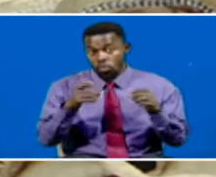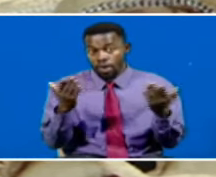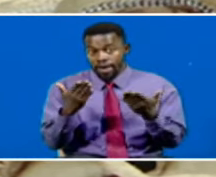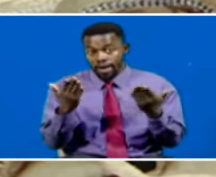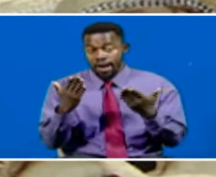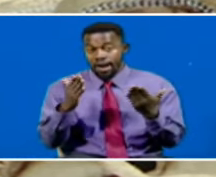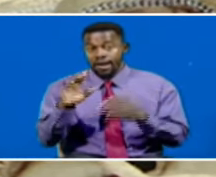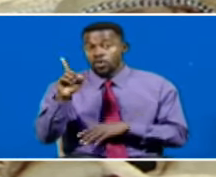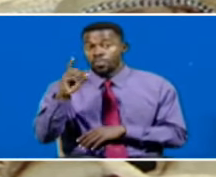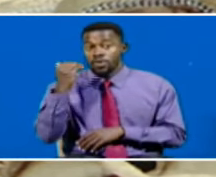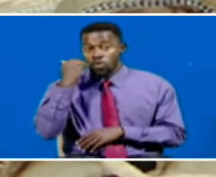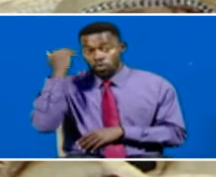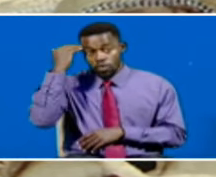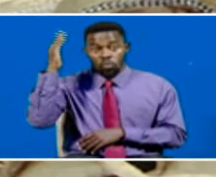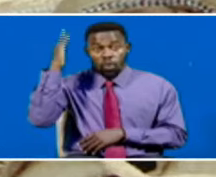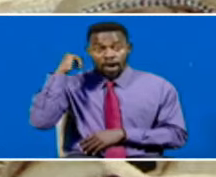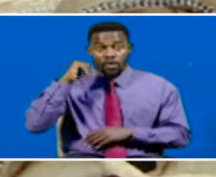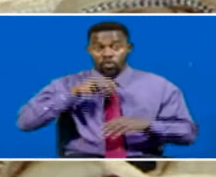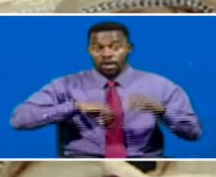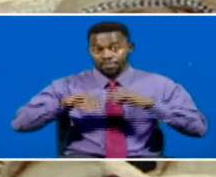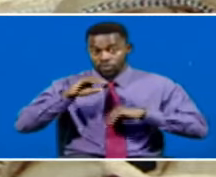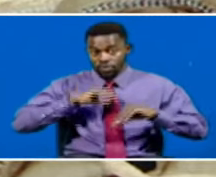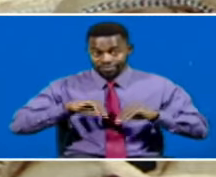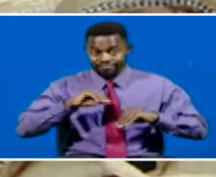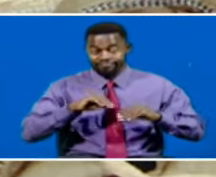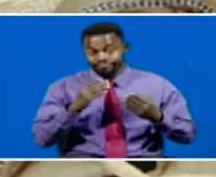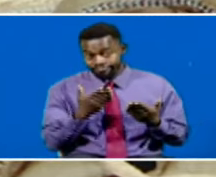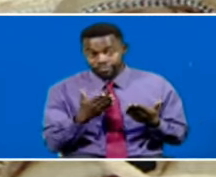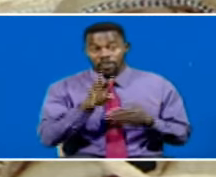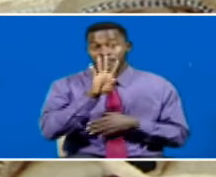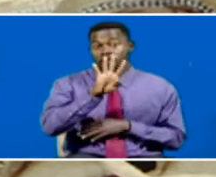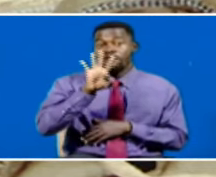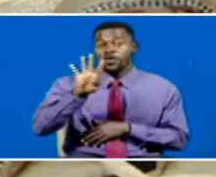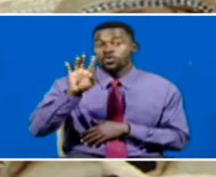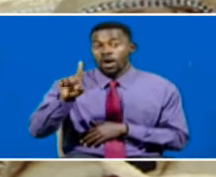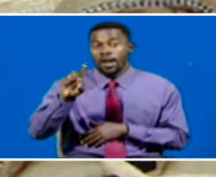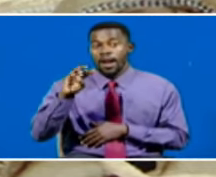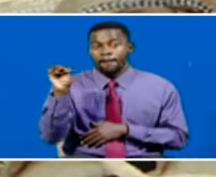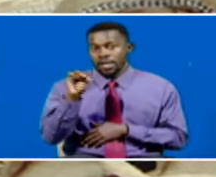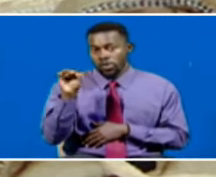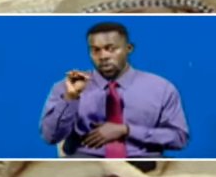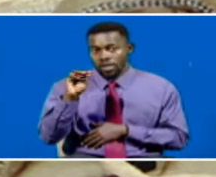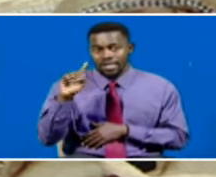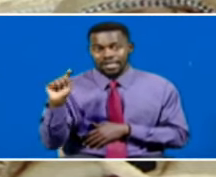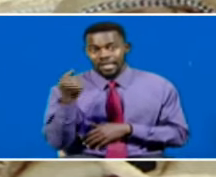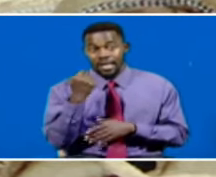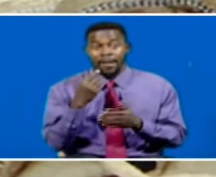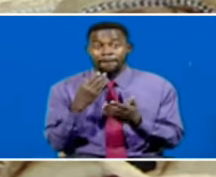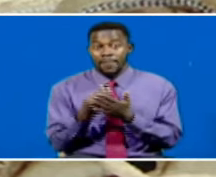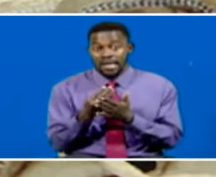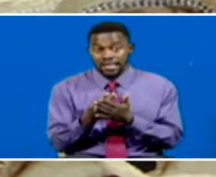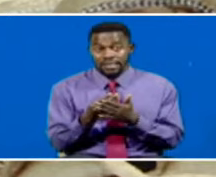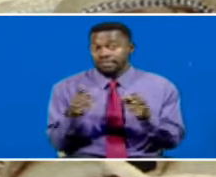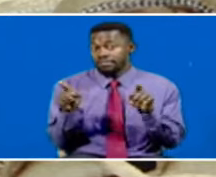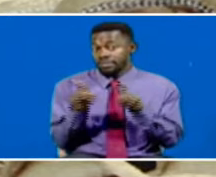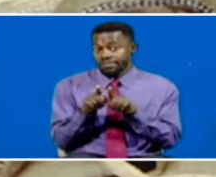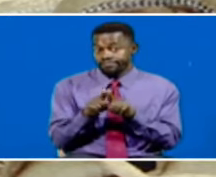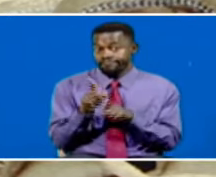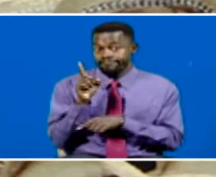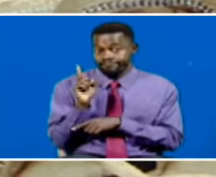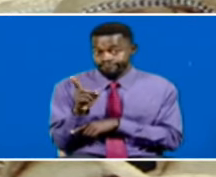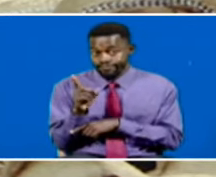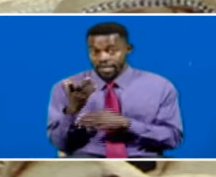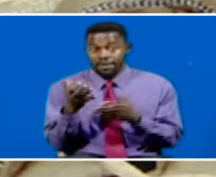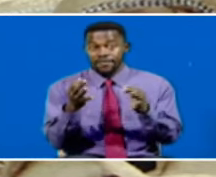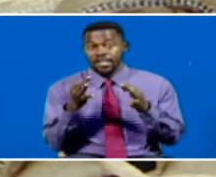over alleged embezzlement of 441 million shillings. The five are accused of the offence allegedly committed during the financial